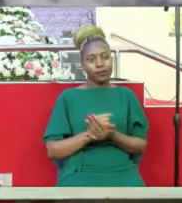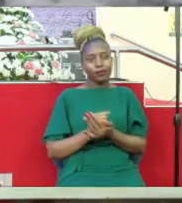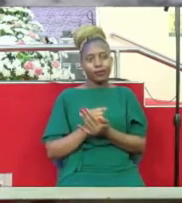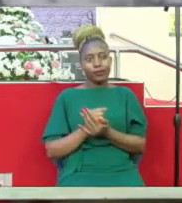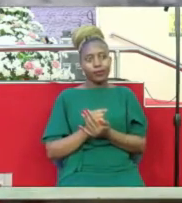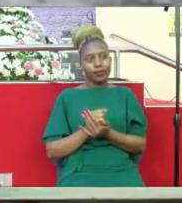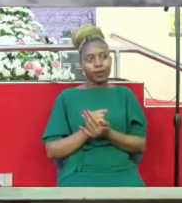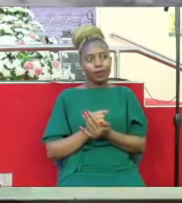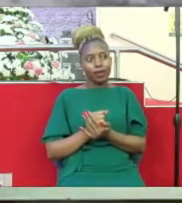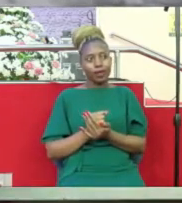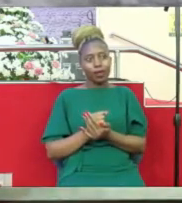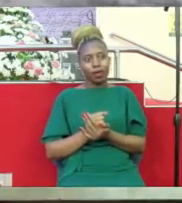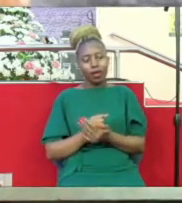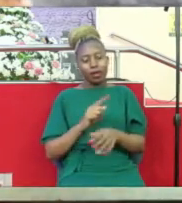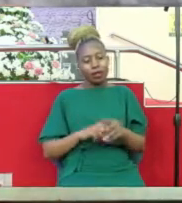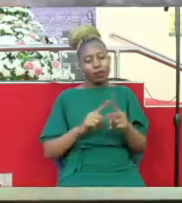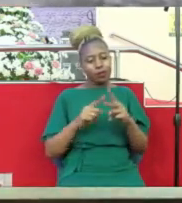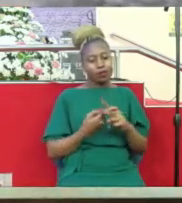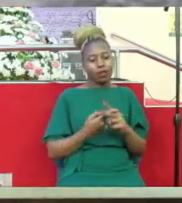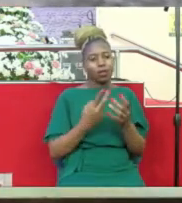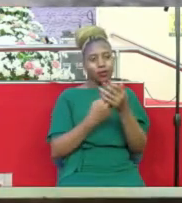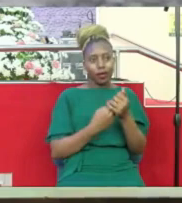When you strike a partnership with God,